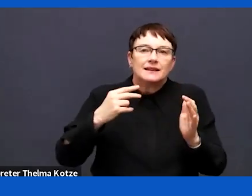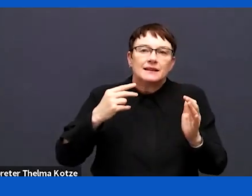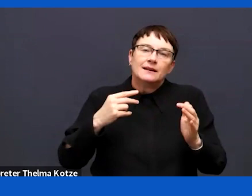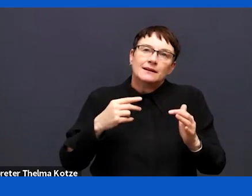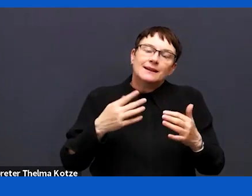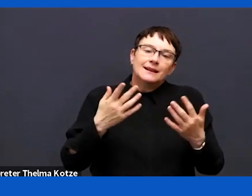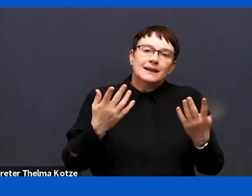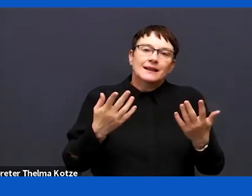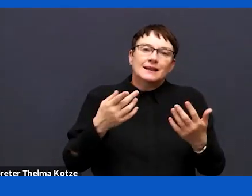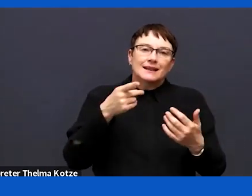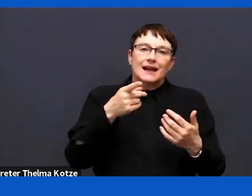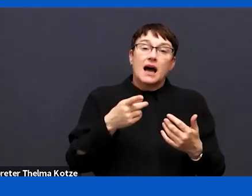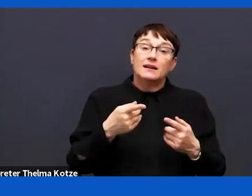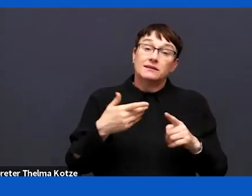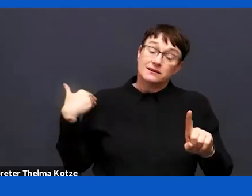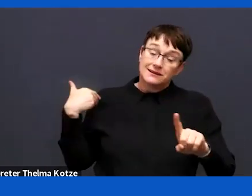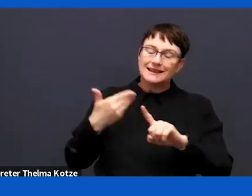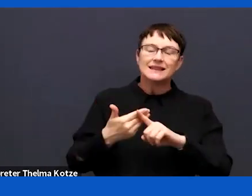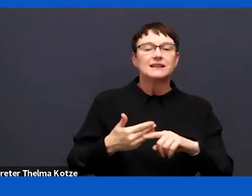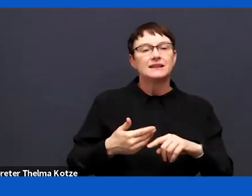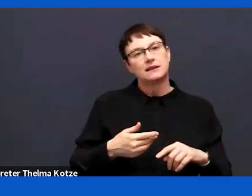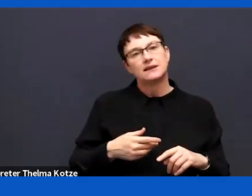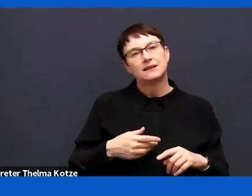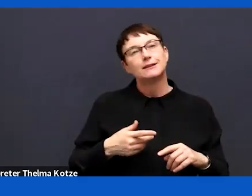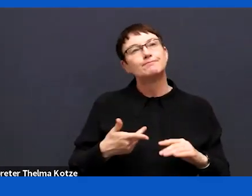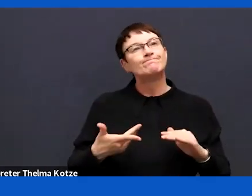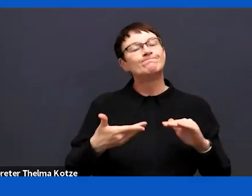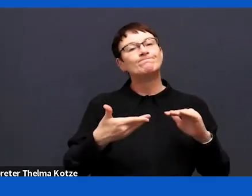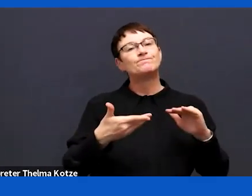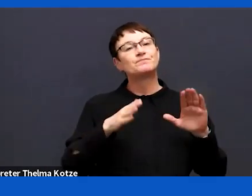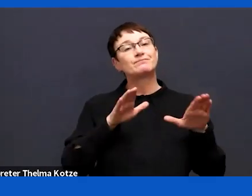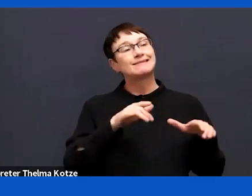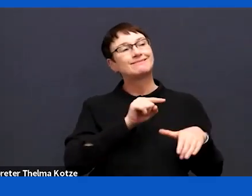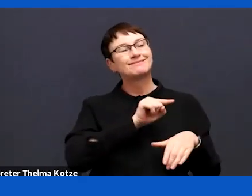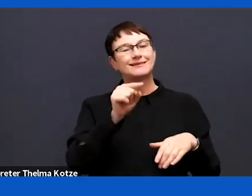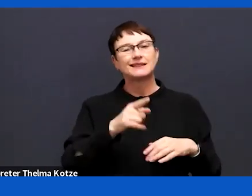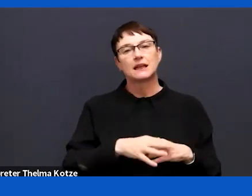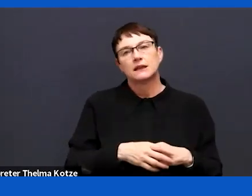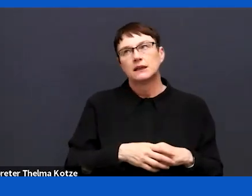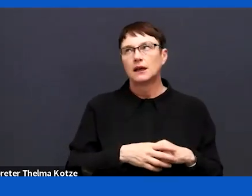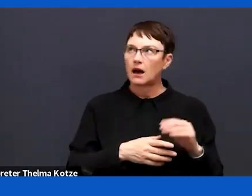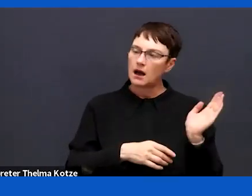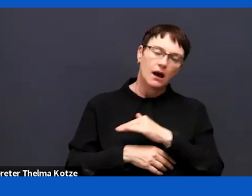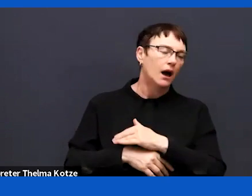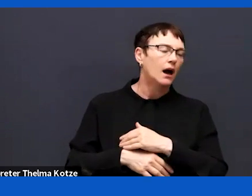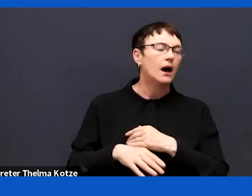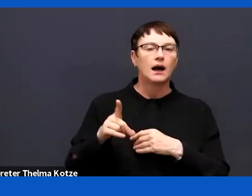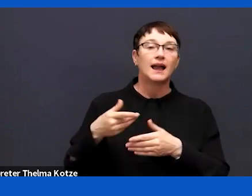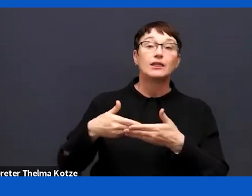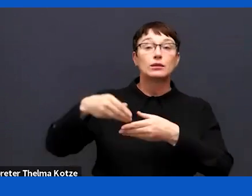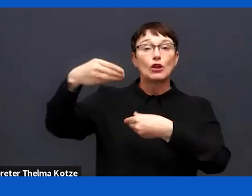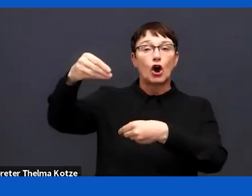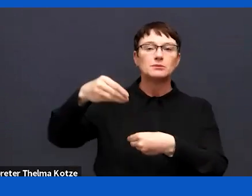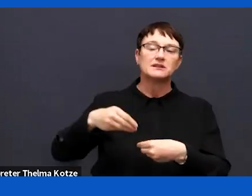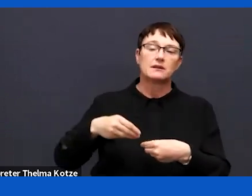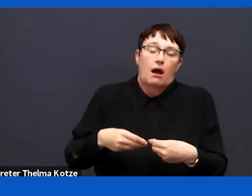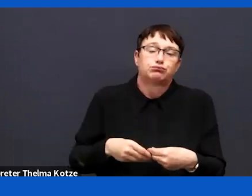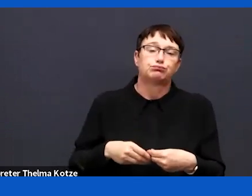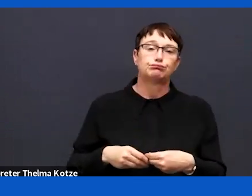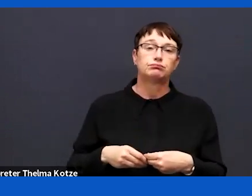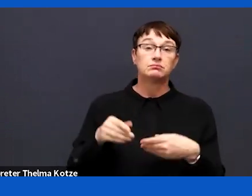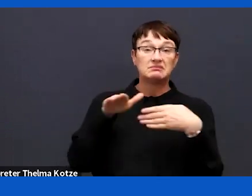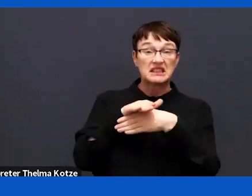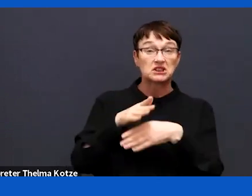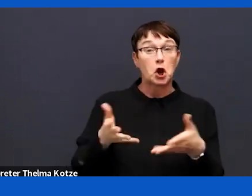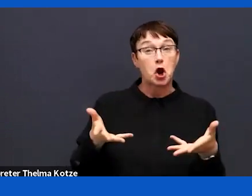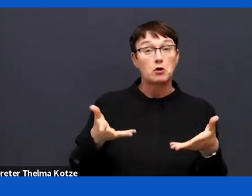often ignored or at least deprioritized document accessibility issues. So, and I know we